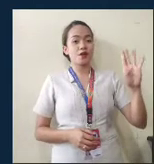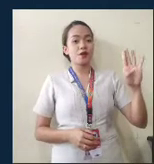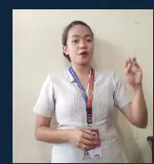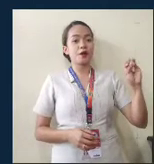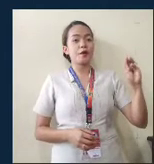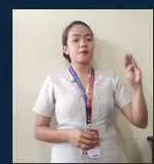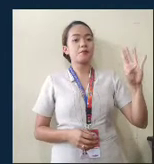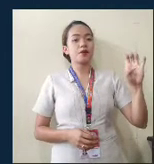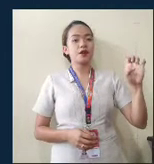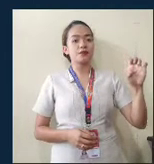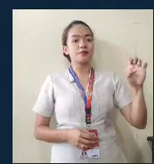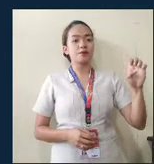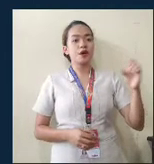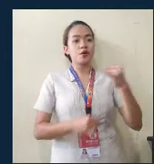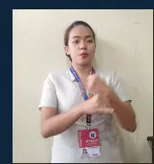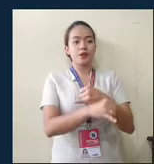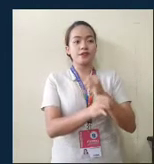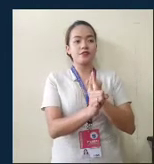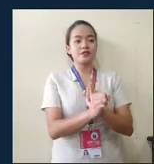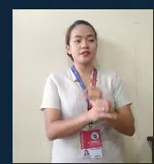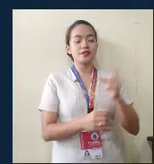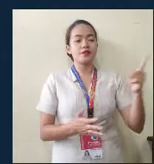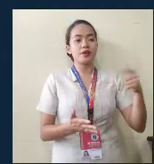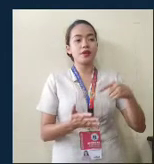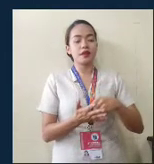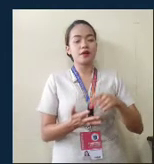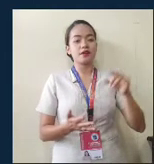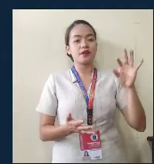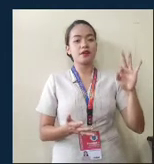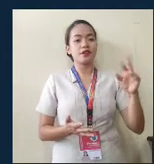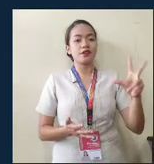The bomb was invented in